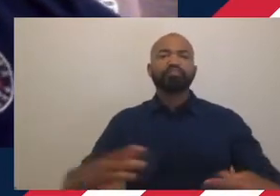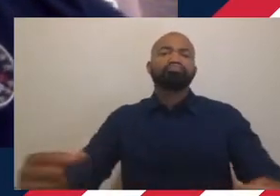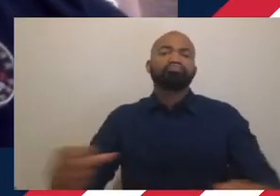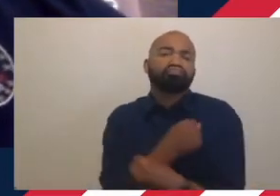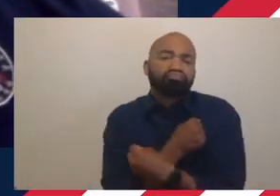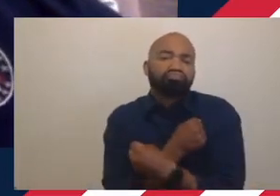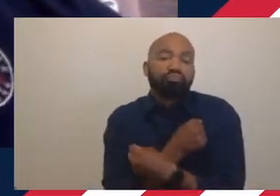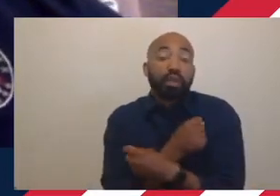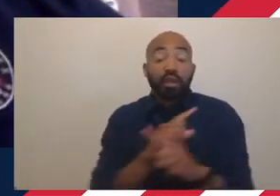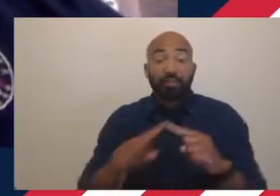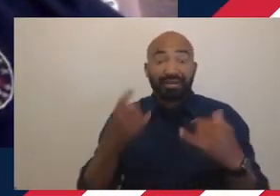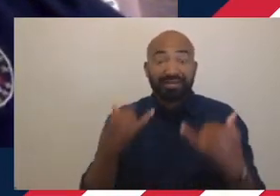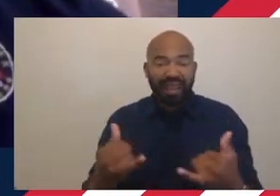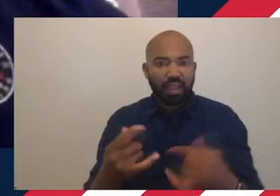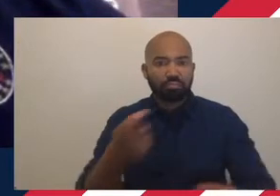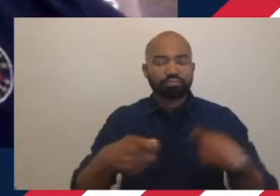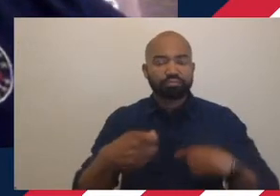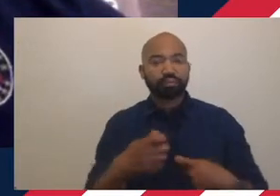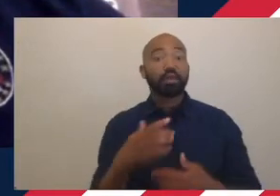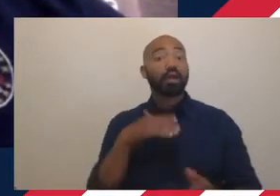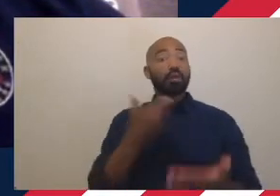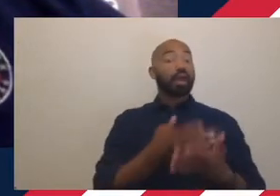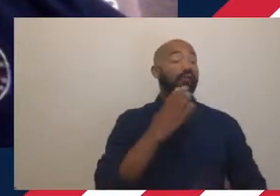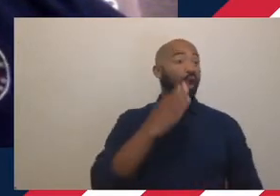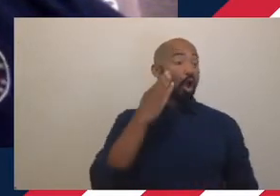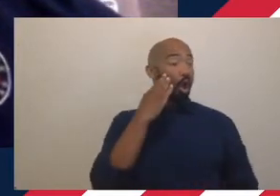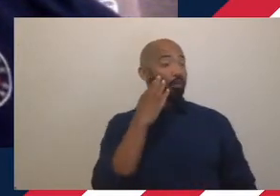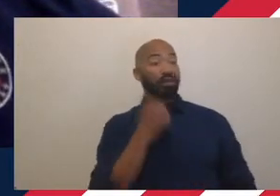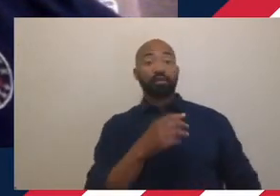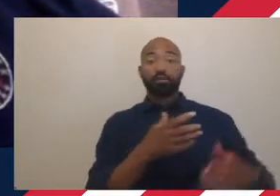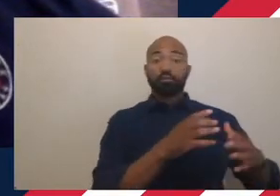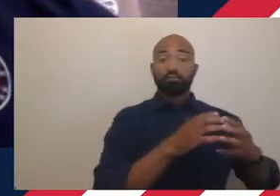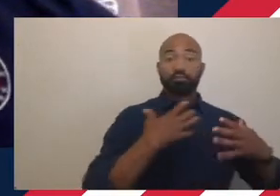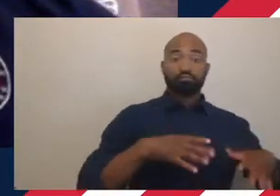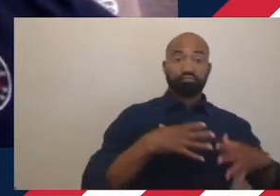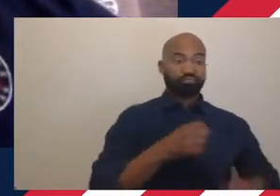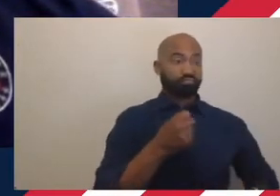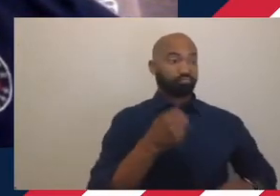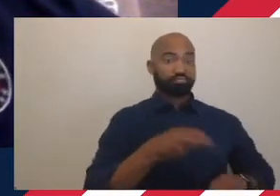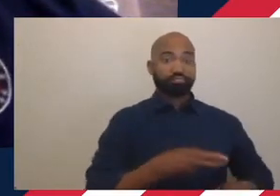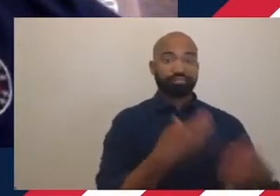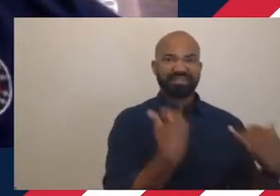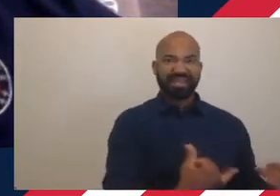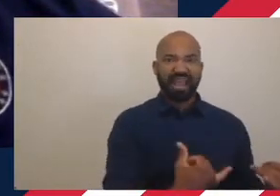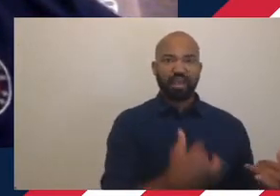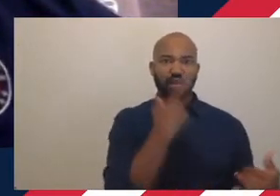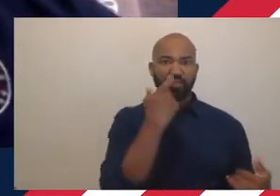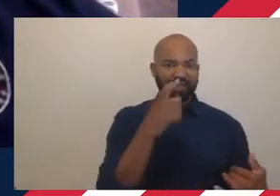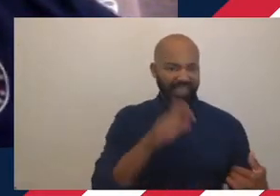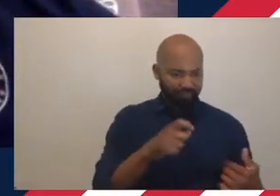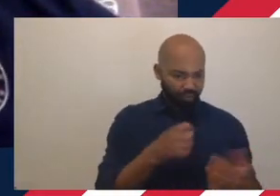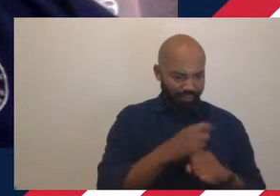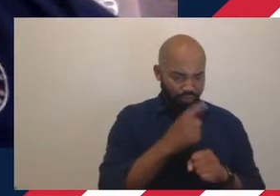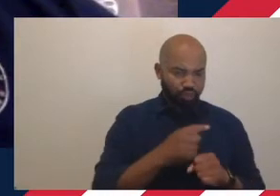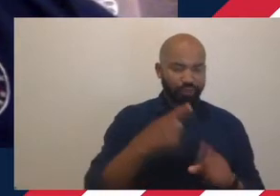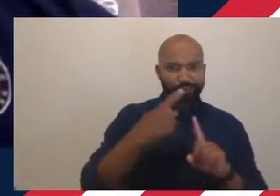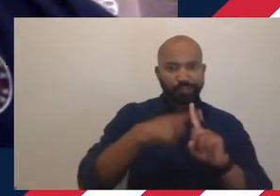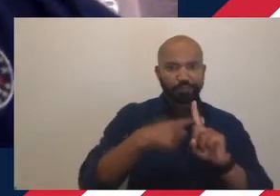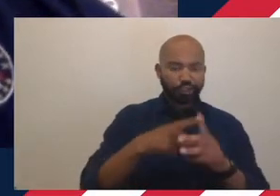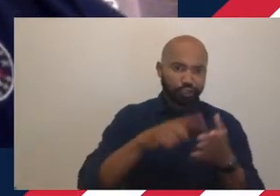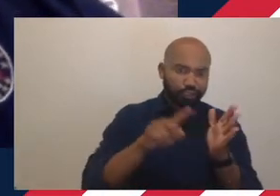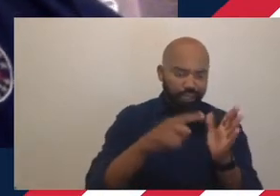wash. I take my own temperature because I'm the primary income earner for my household. I have to keep working to provide for my